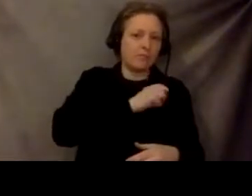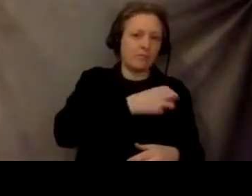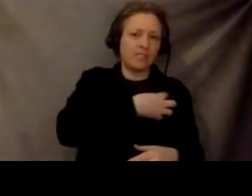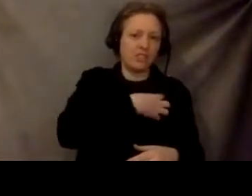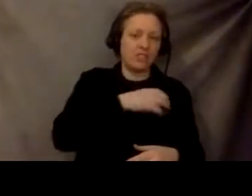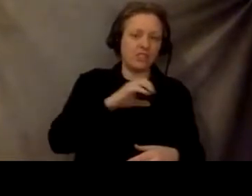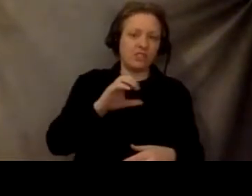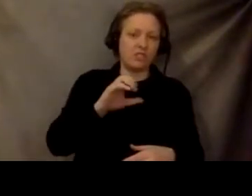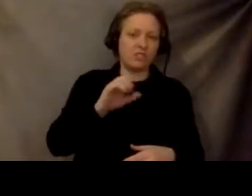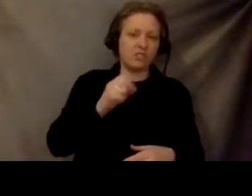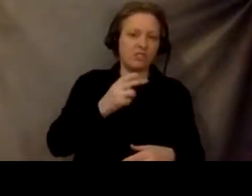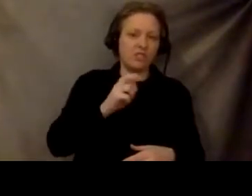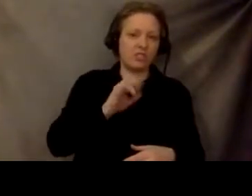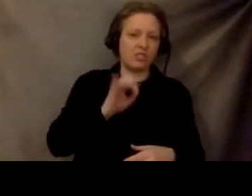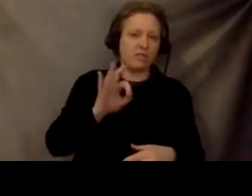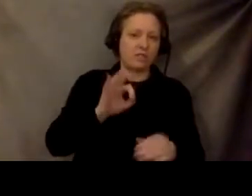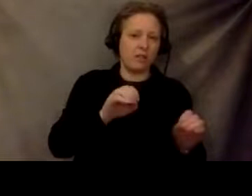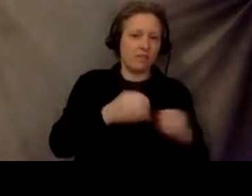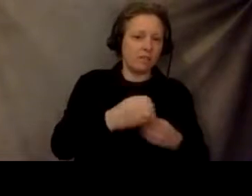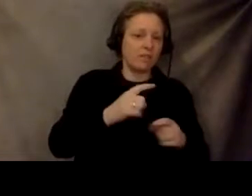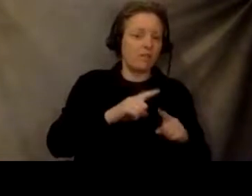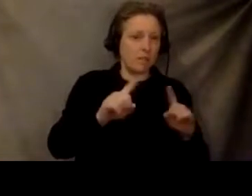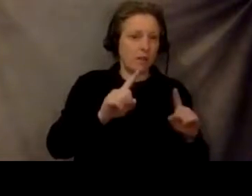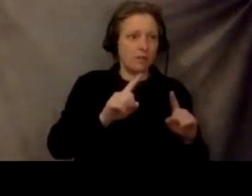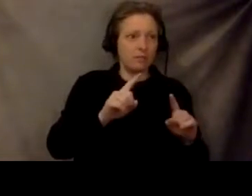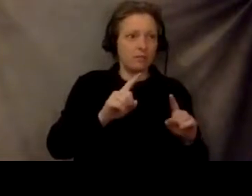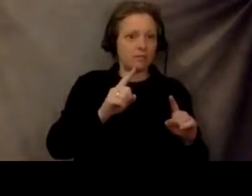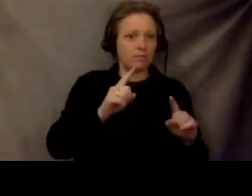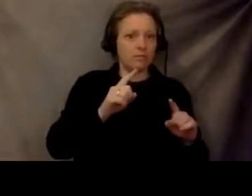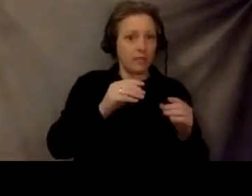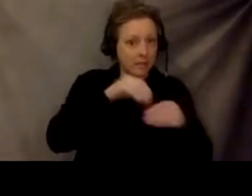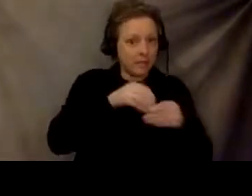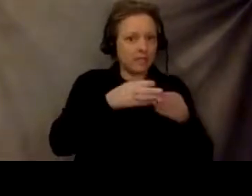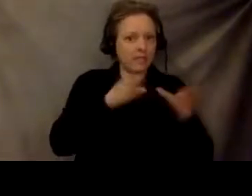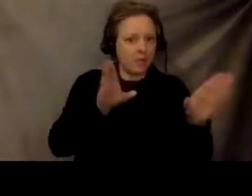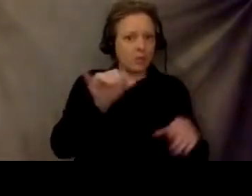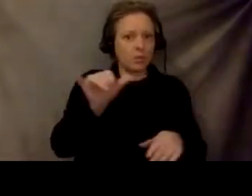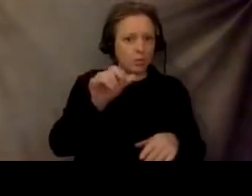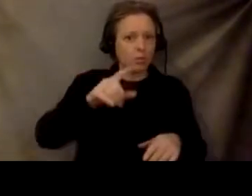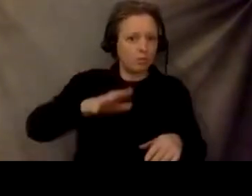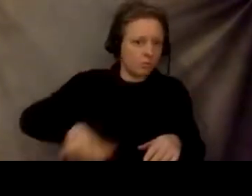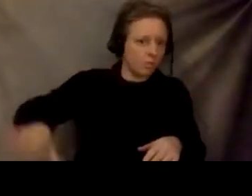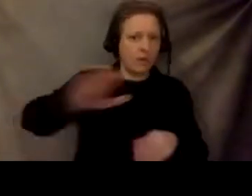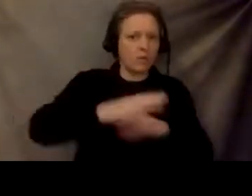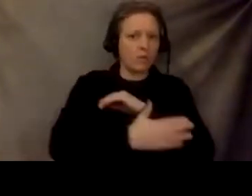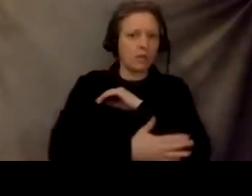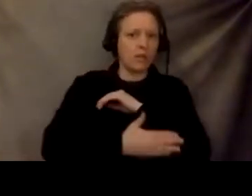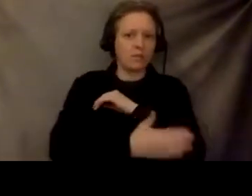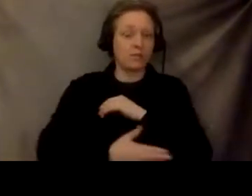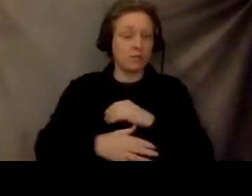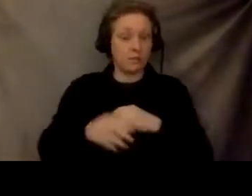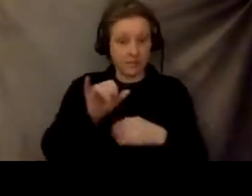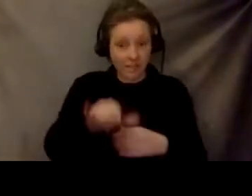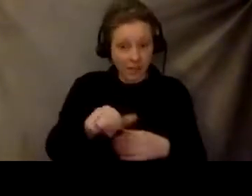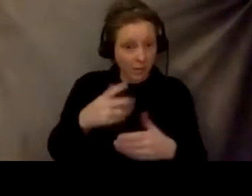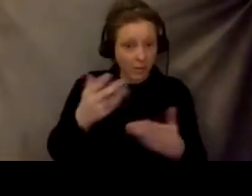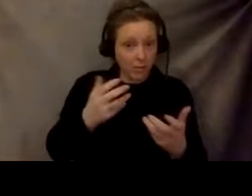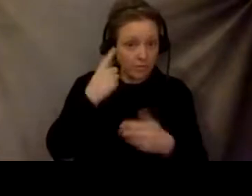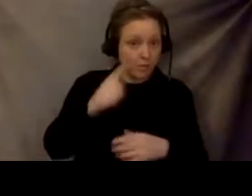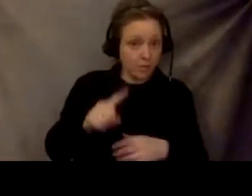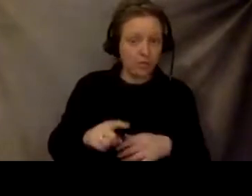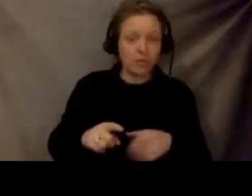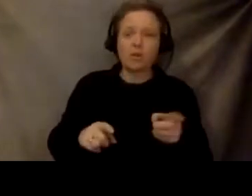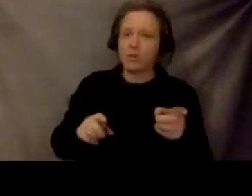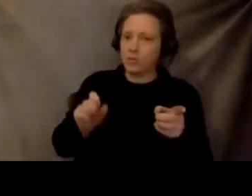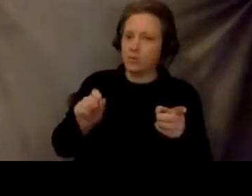is that what the goal has been set for? Well, I defer that to Tanya, but because she actually, we hire her,